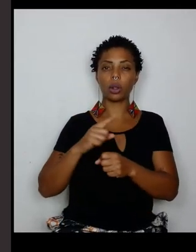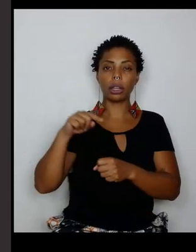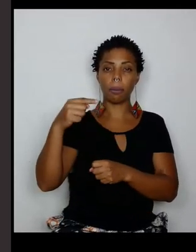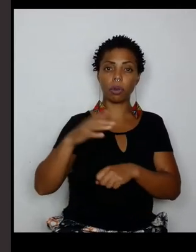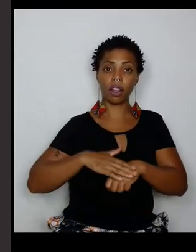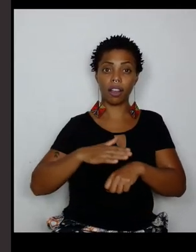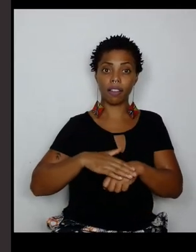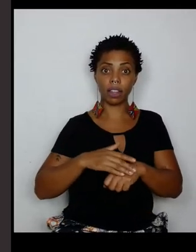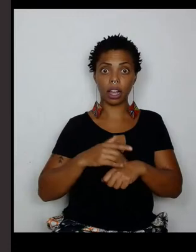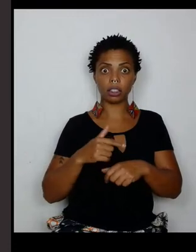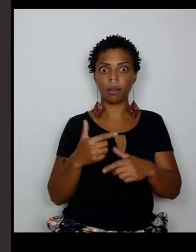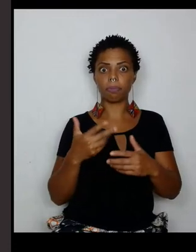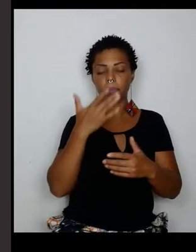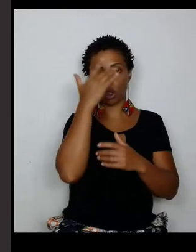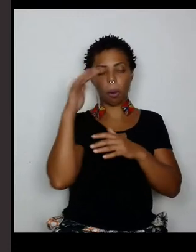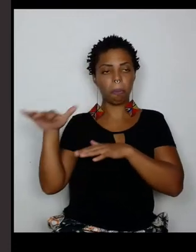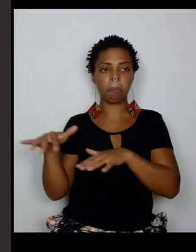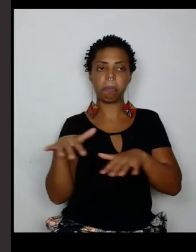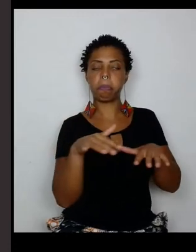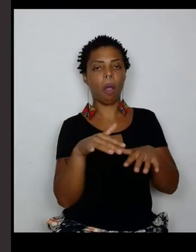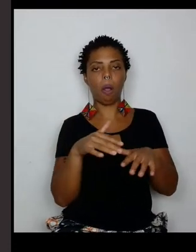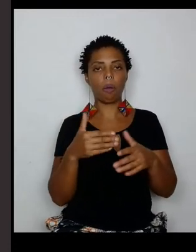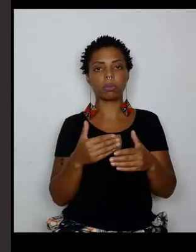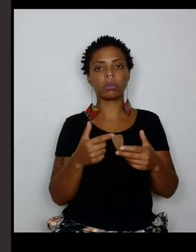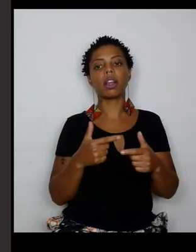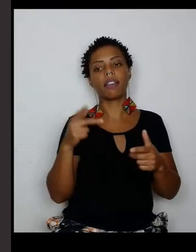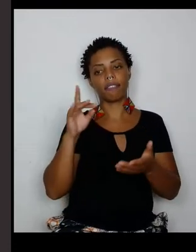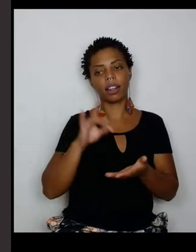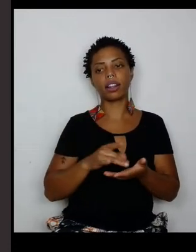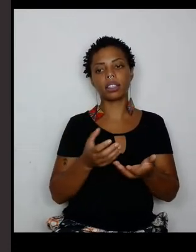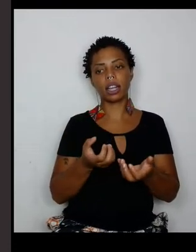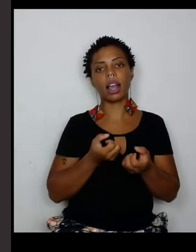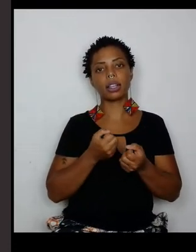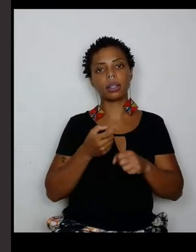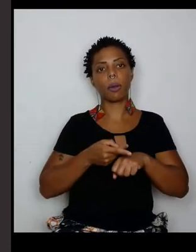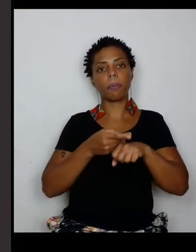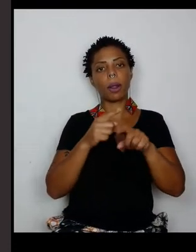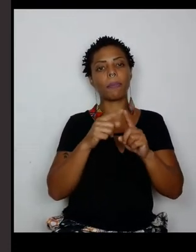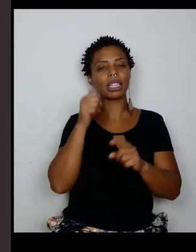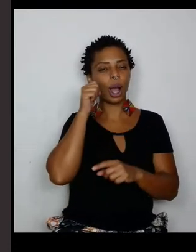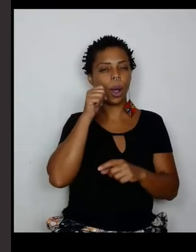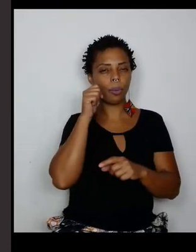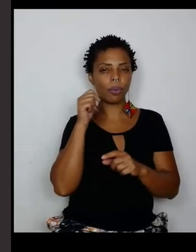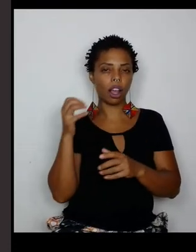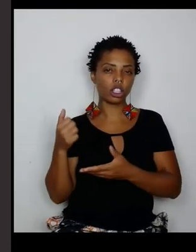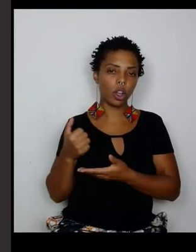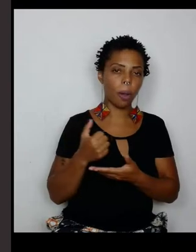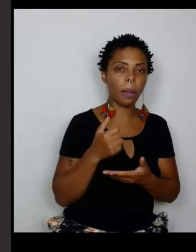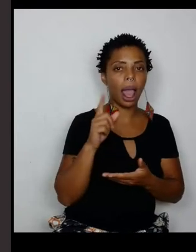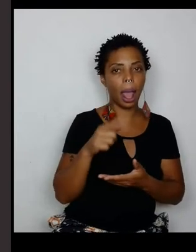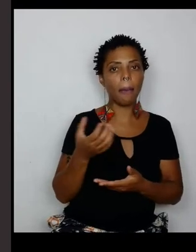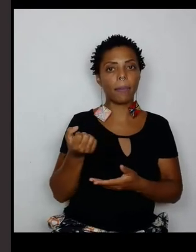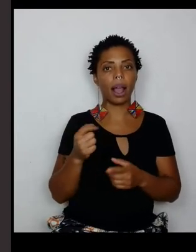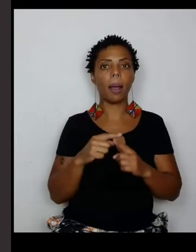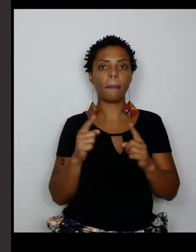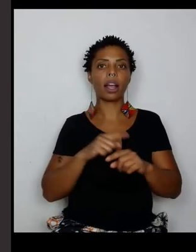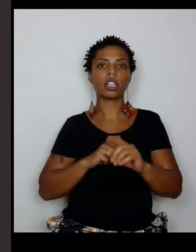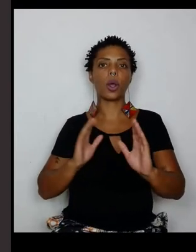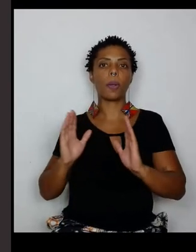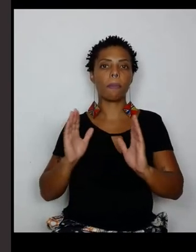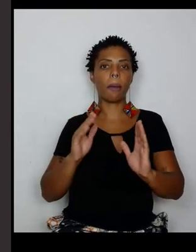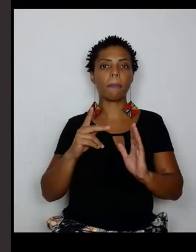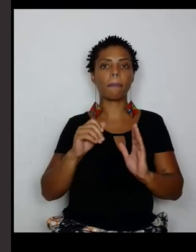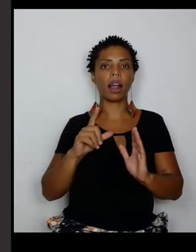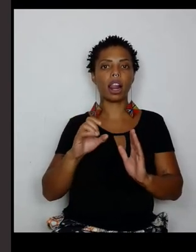prize though the abducted woman is white the scene is set in paleolithic times affording more distance between the subject and the style and